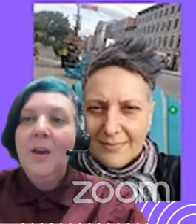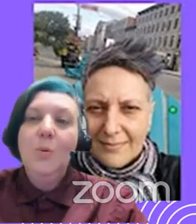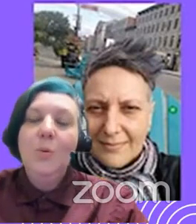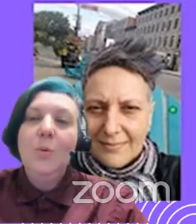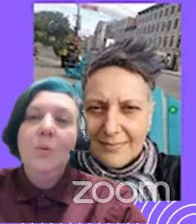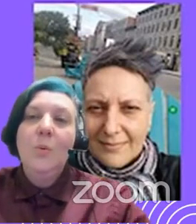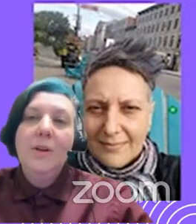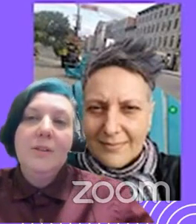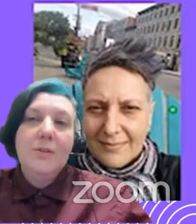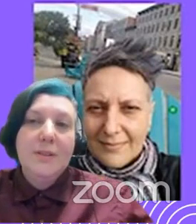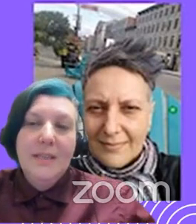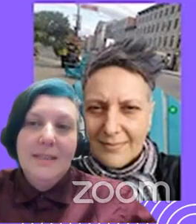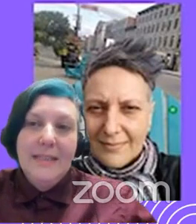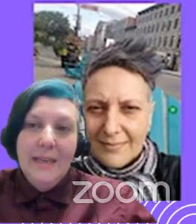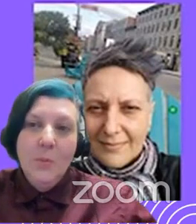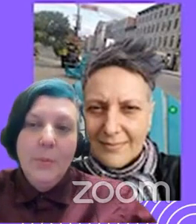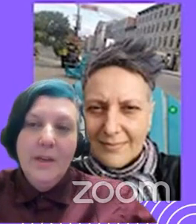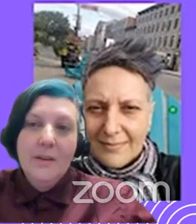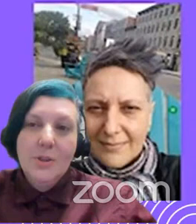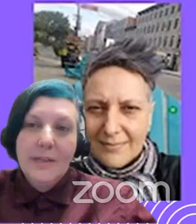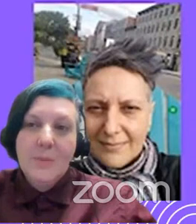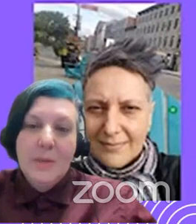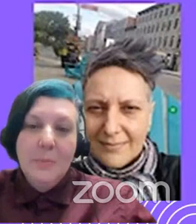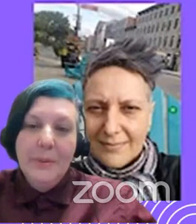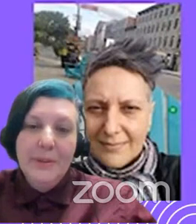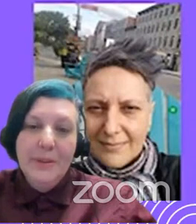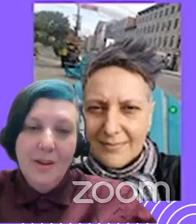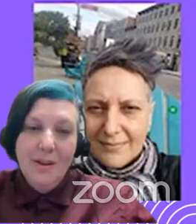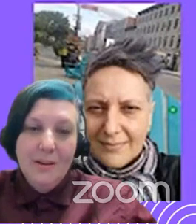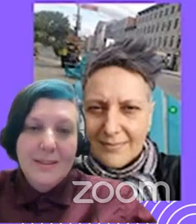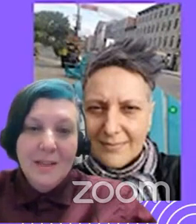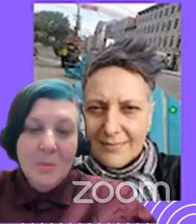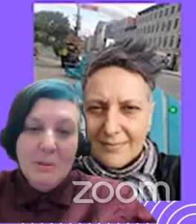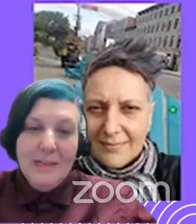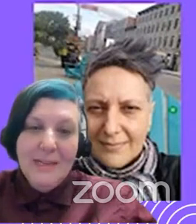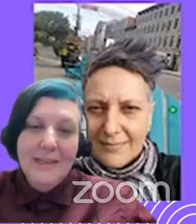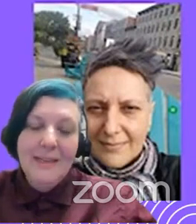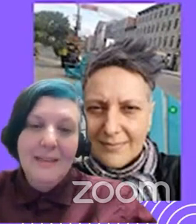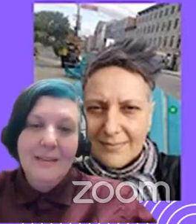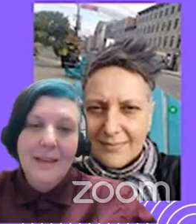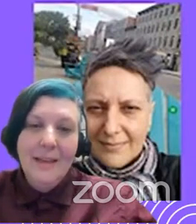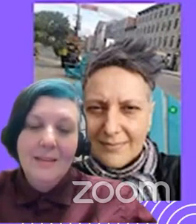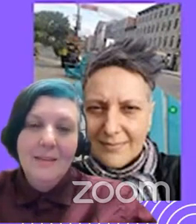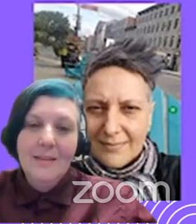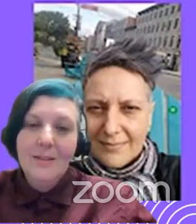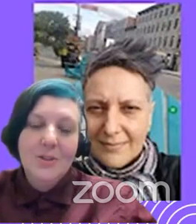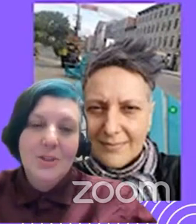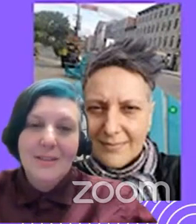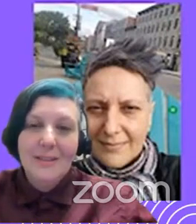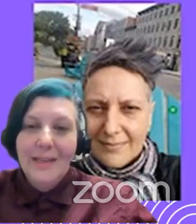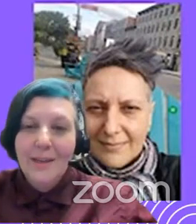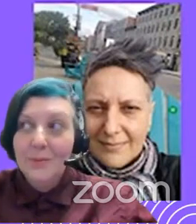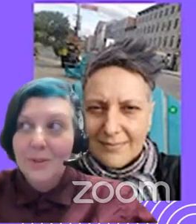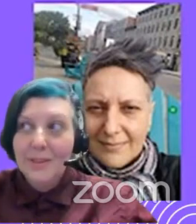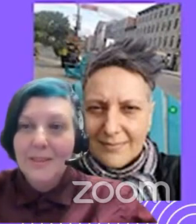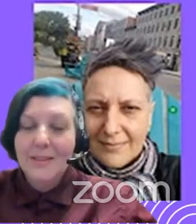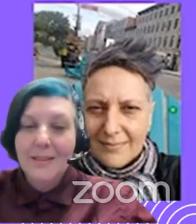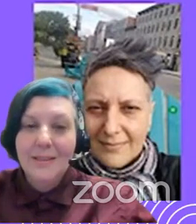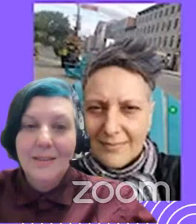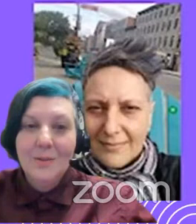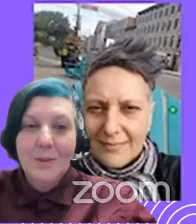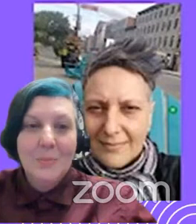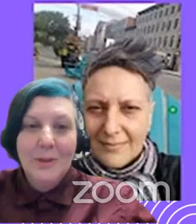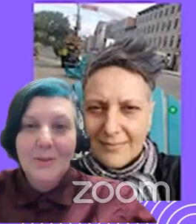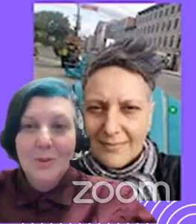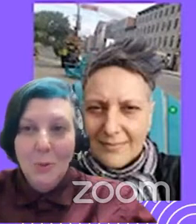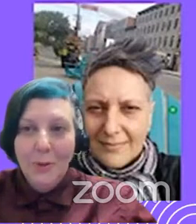2009, who wanted to see a day where trans people are celebrated, and this is just a day for